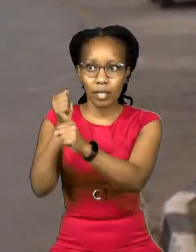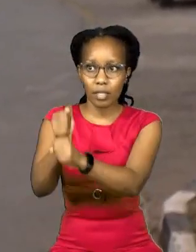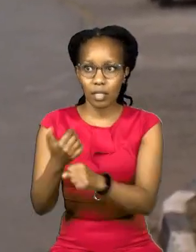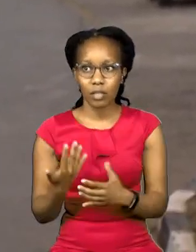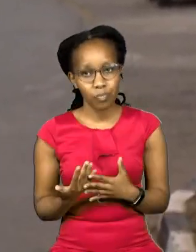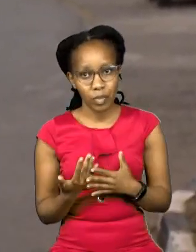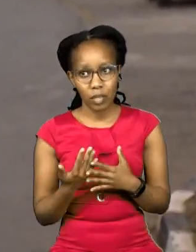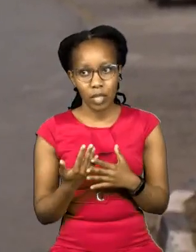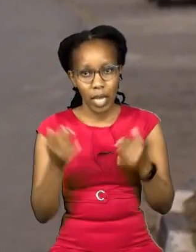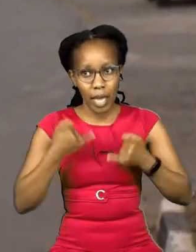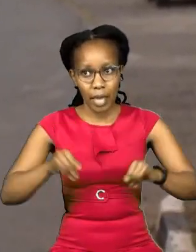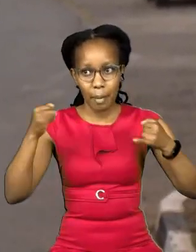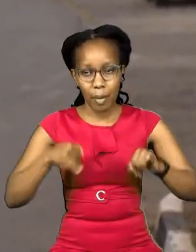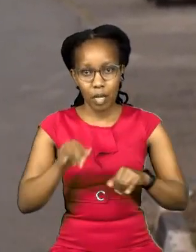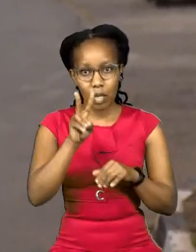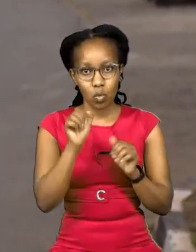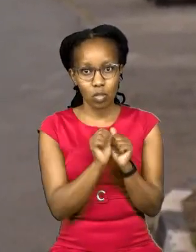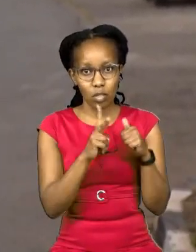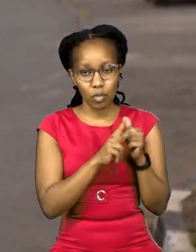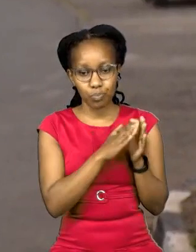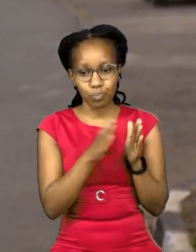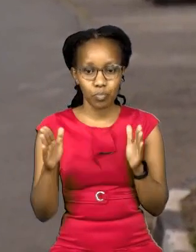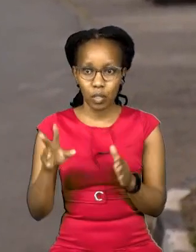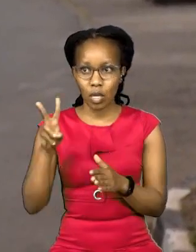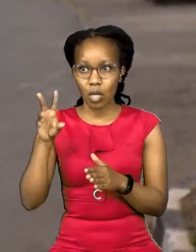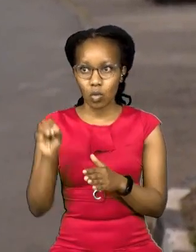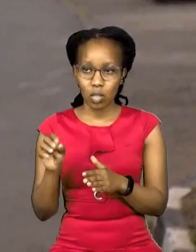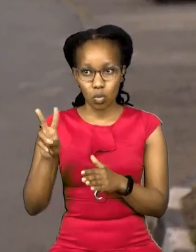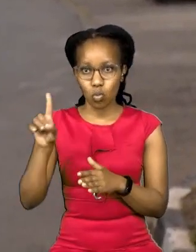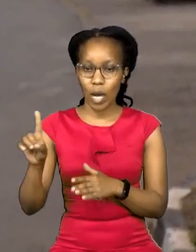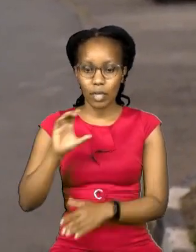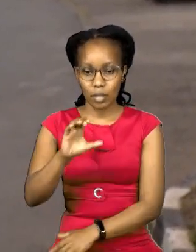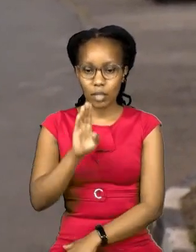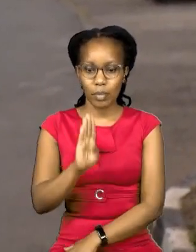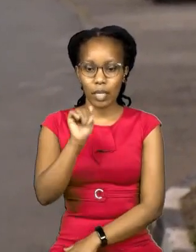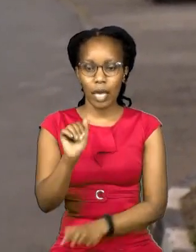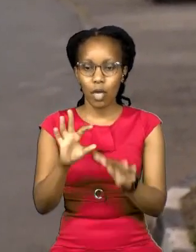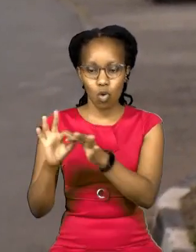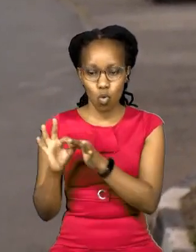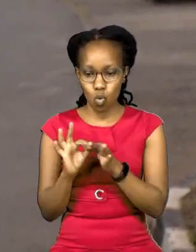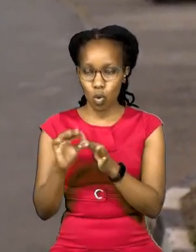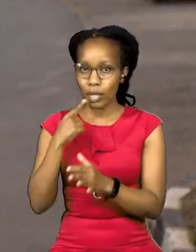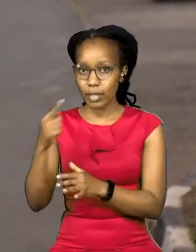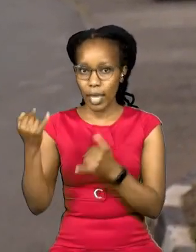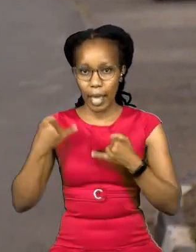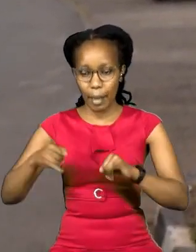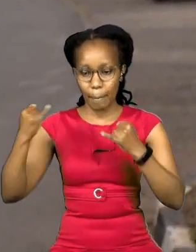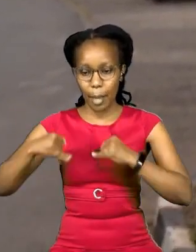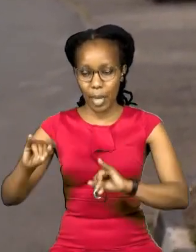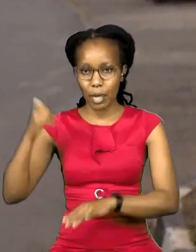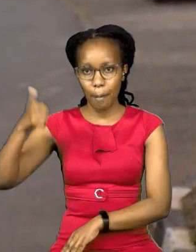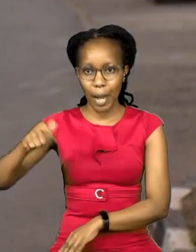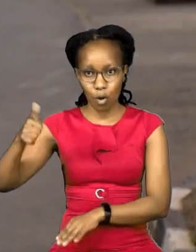the implementation of the 2017-2021 Collective Bargaining Agreement, CBA, that the union says has not been fully executed by